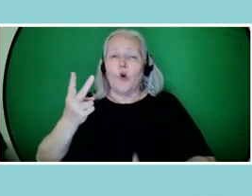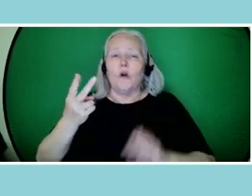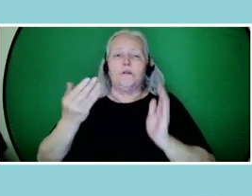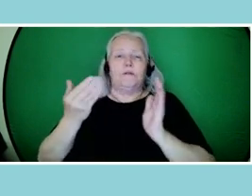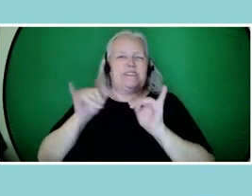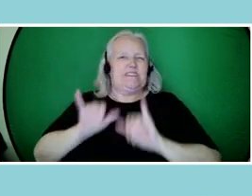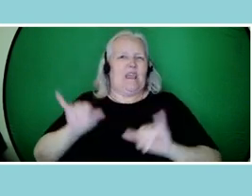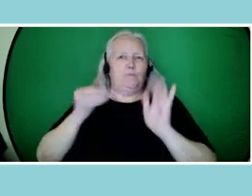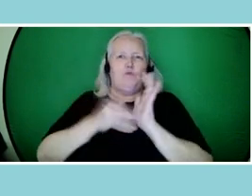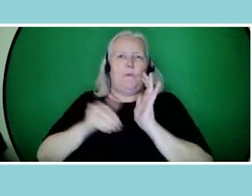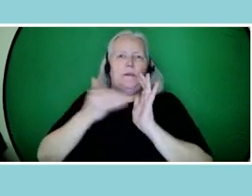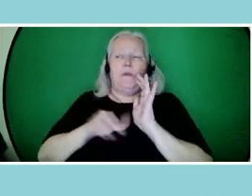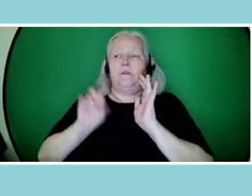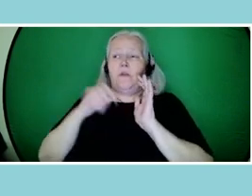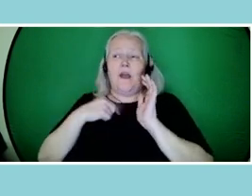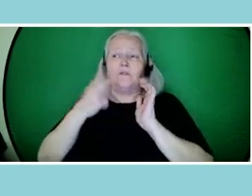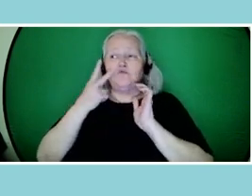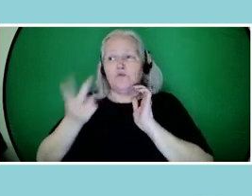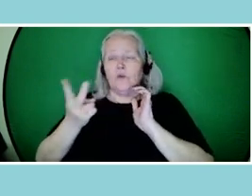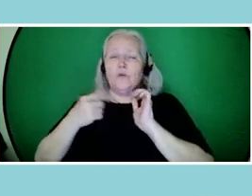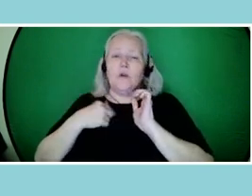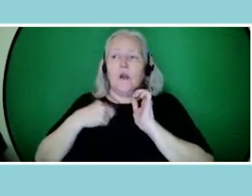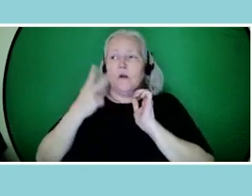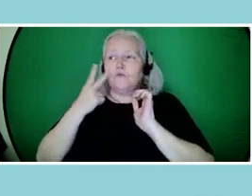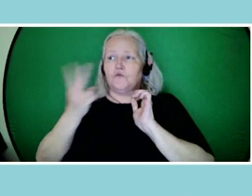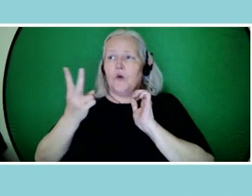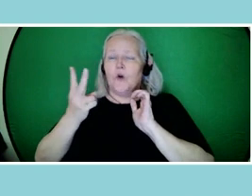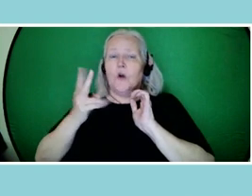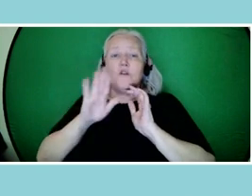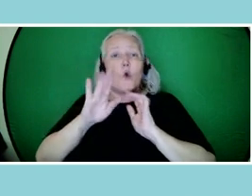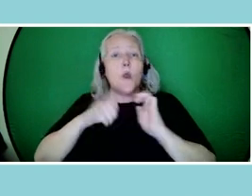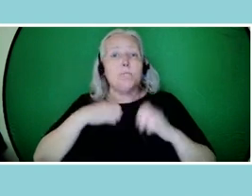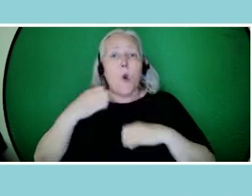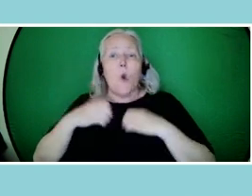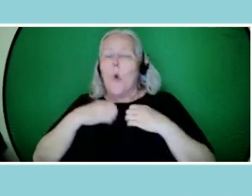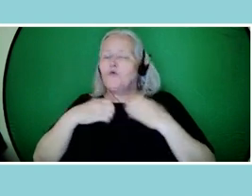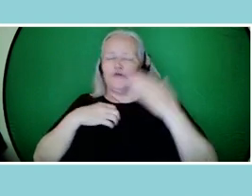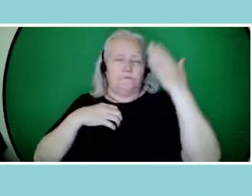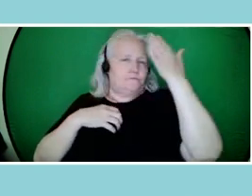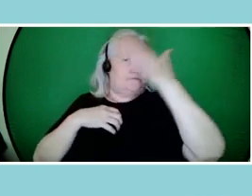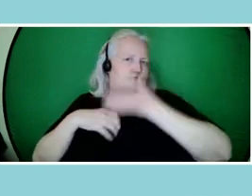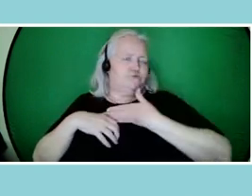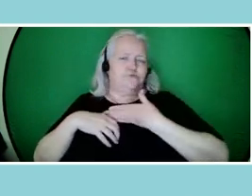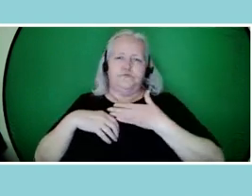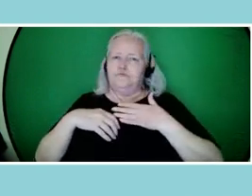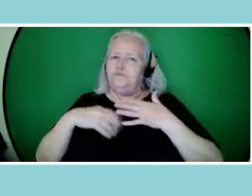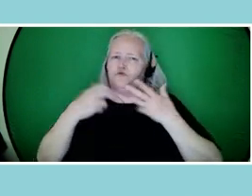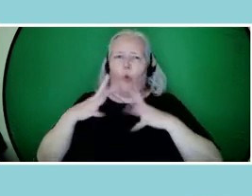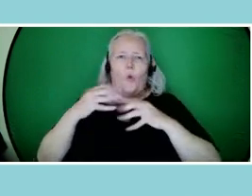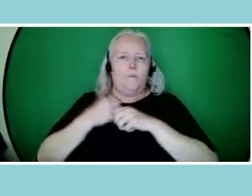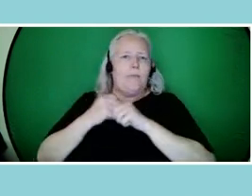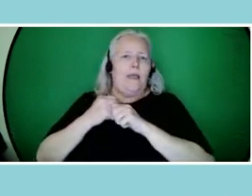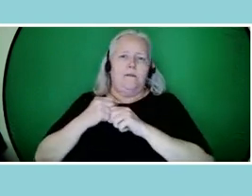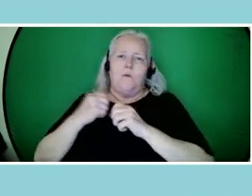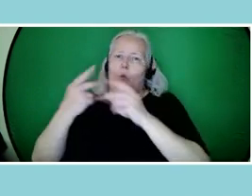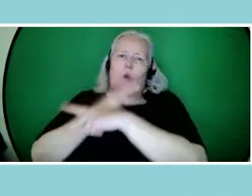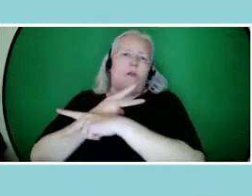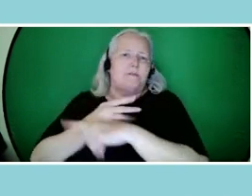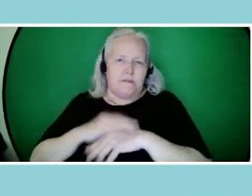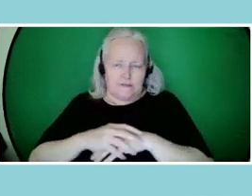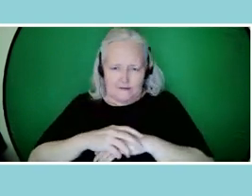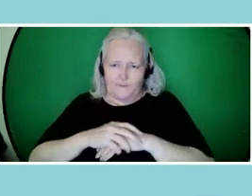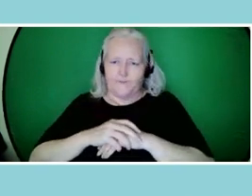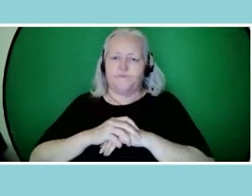again. Don't let your emotions fuel the conversation. And then if what you're facing